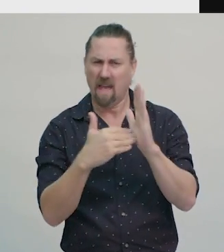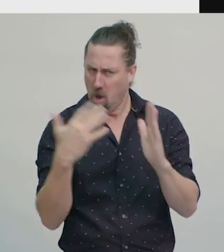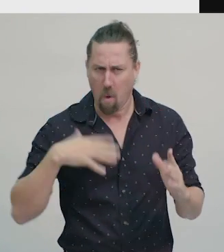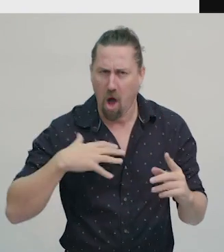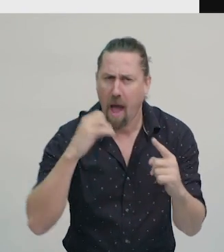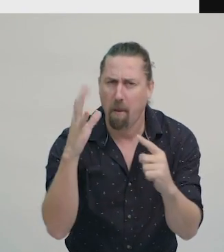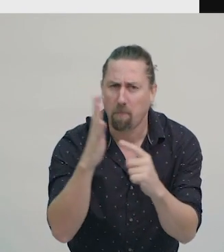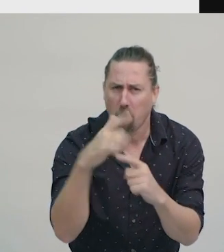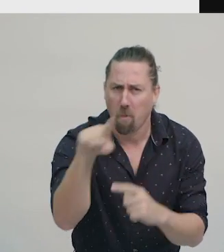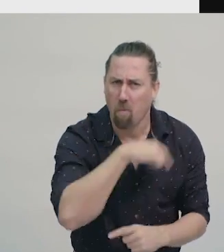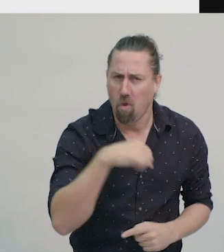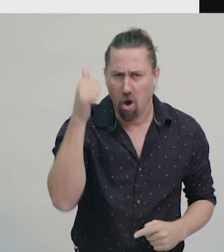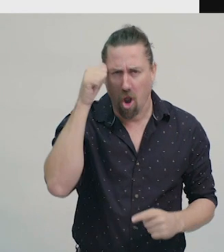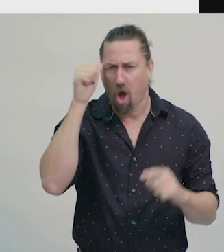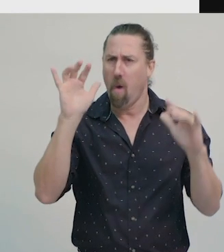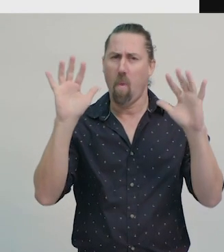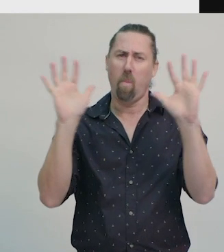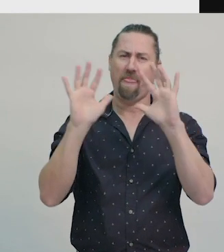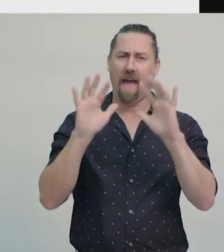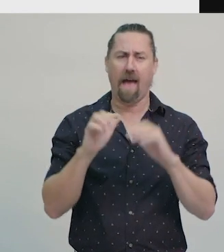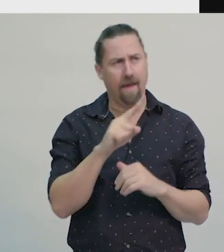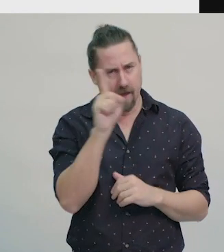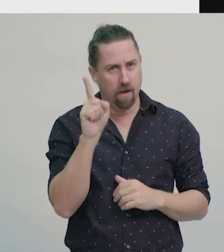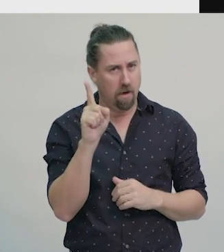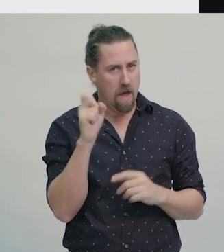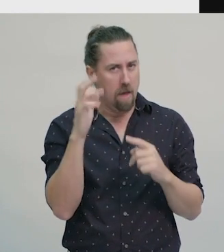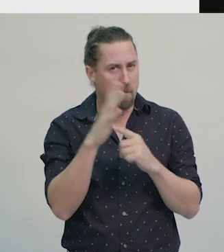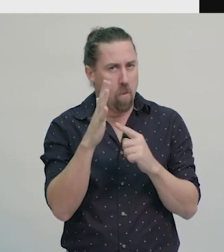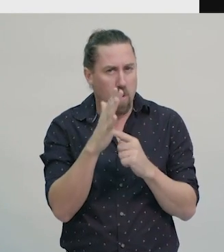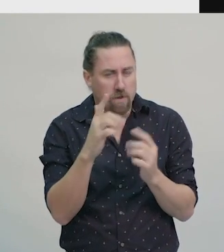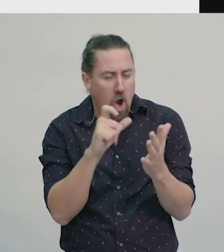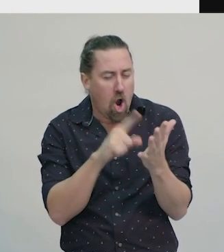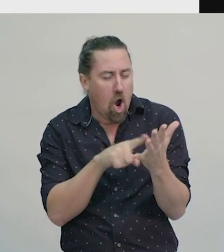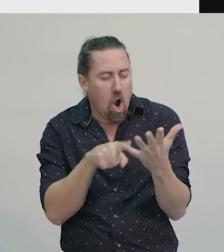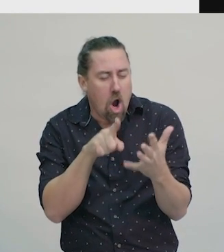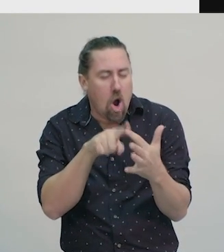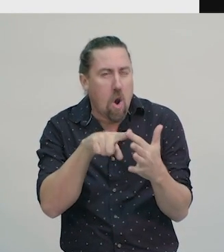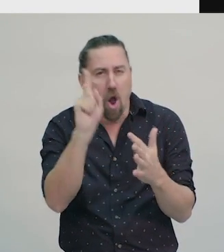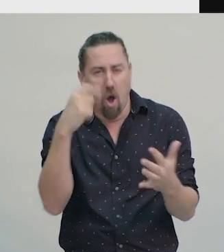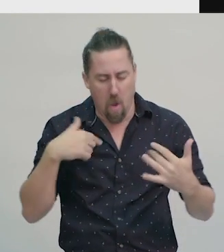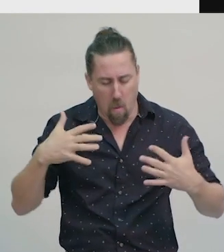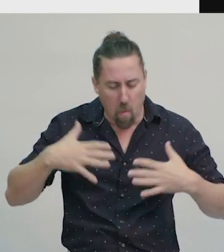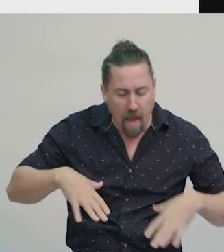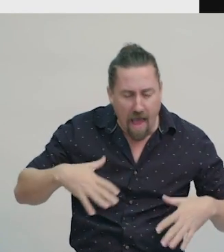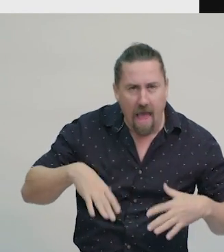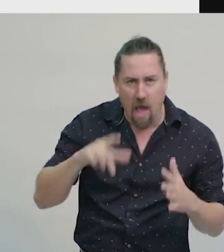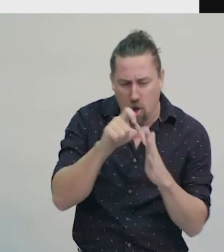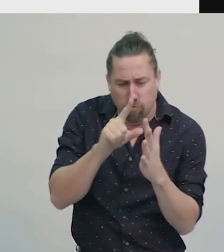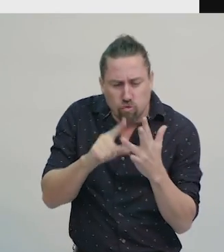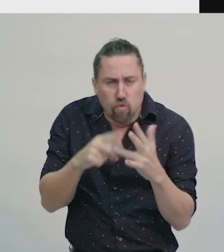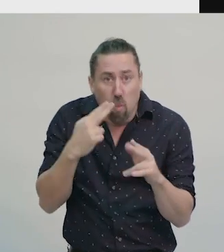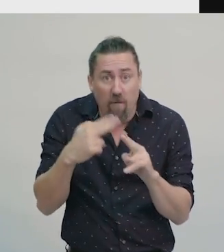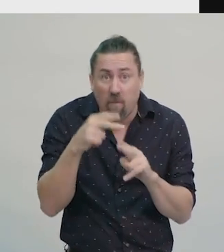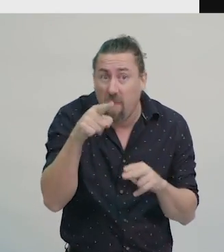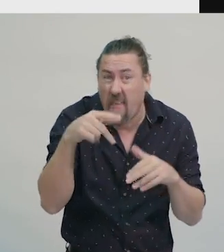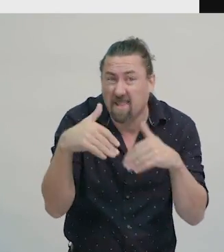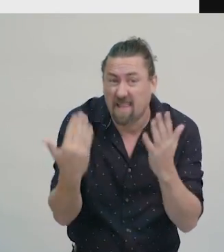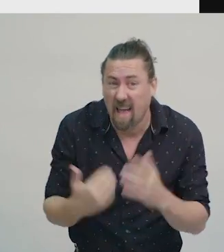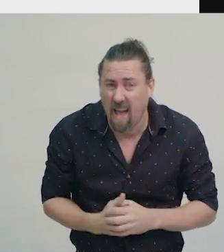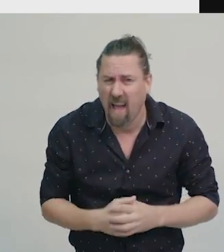you remember what our 5 senses are? Smell, sight, touch, taste, and